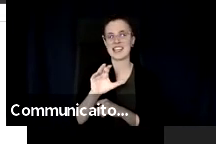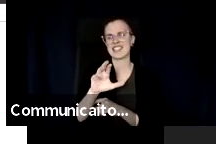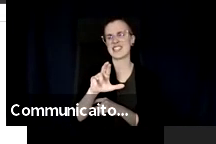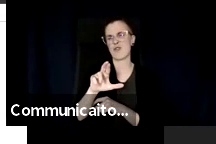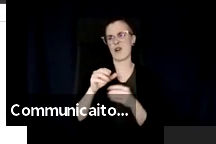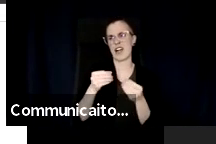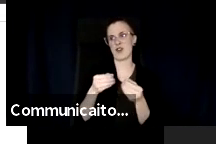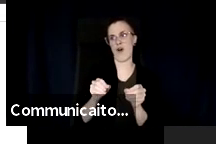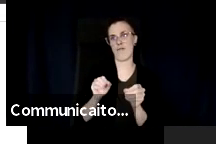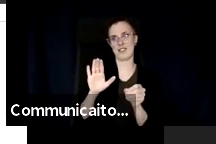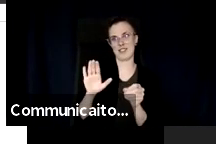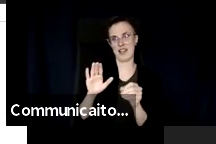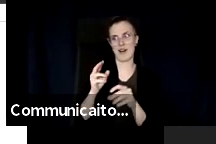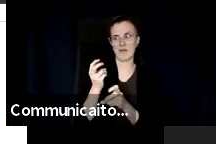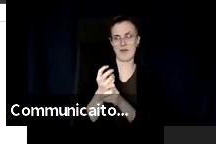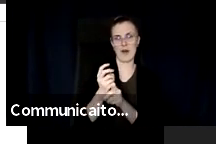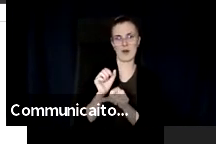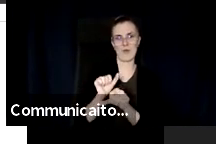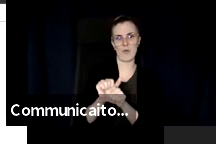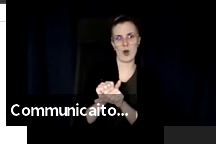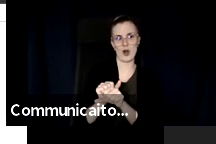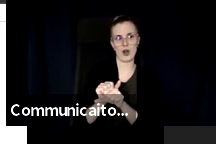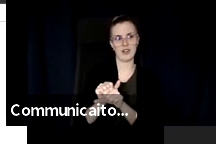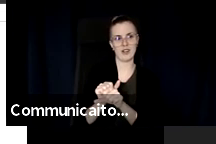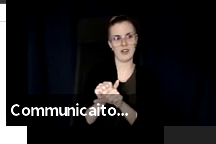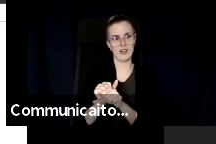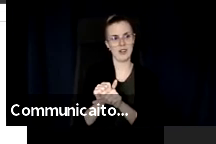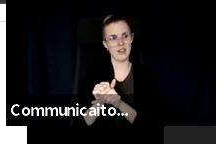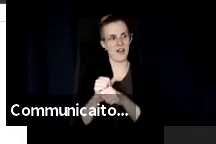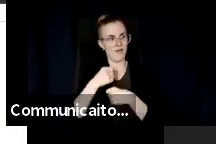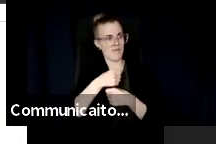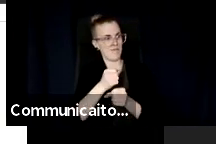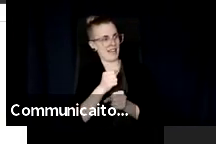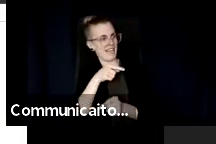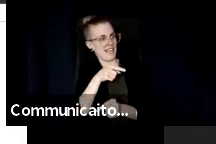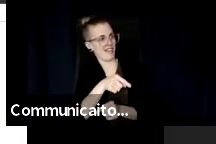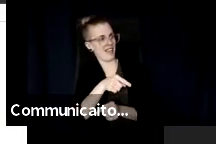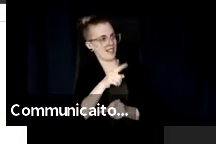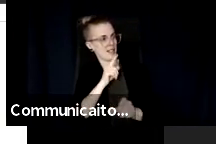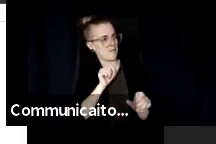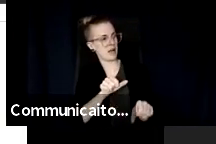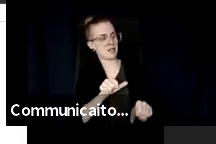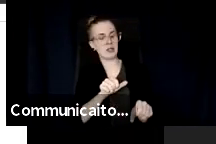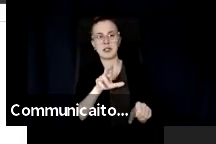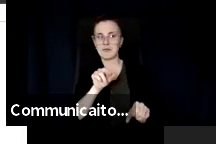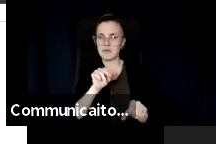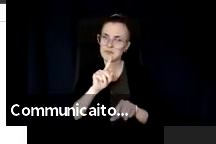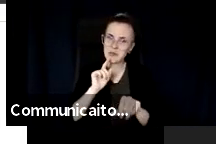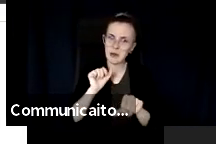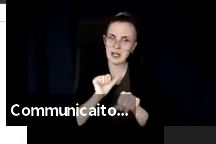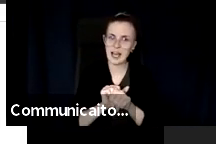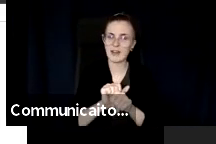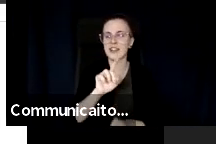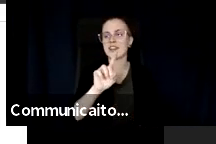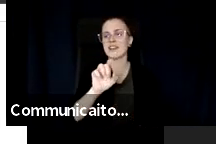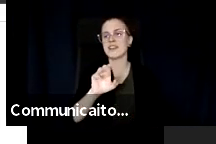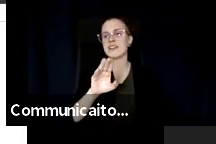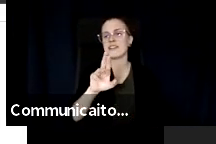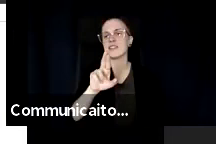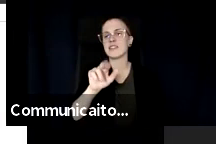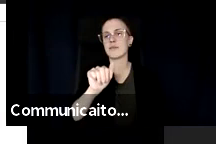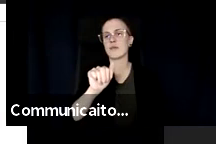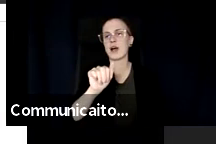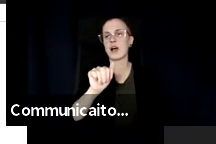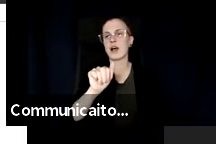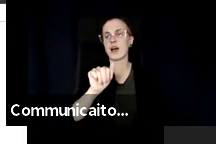in making this not a possibility, but a reality. I want to thank Deborah Medlin and Aisha Shaori